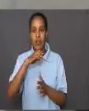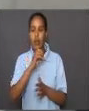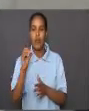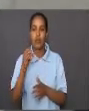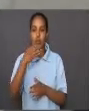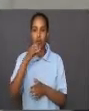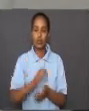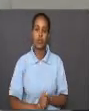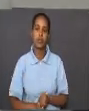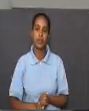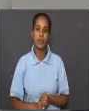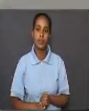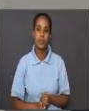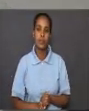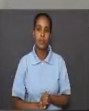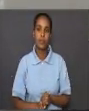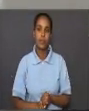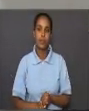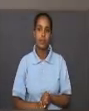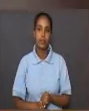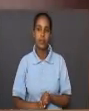heat of solution.